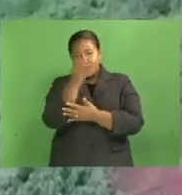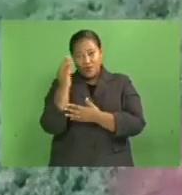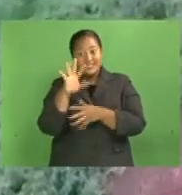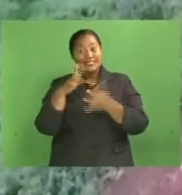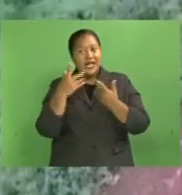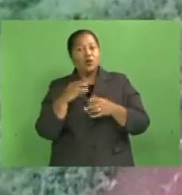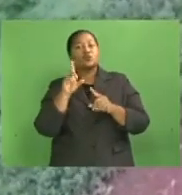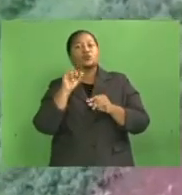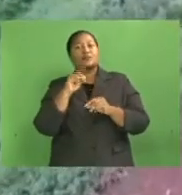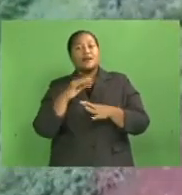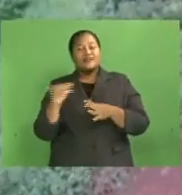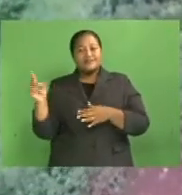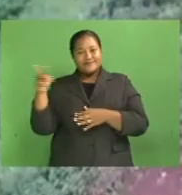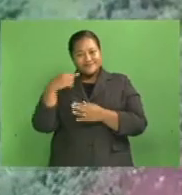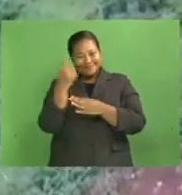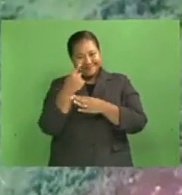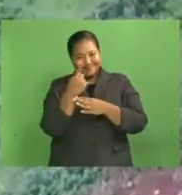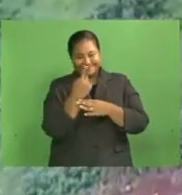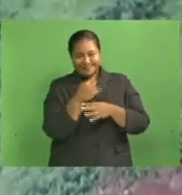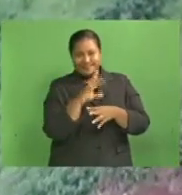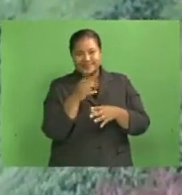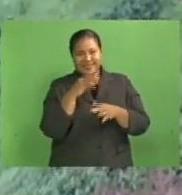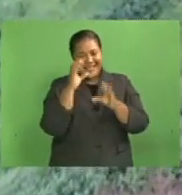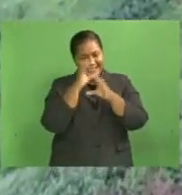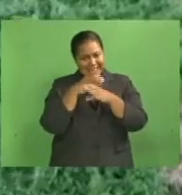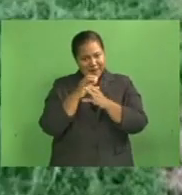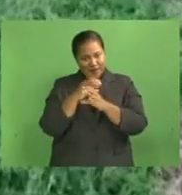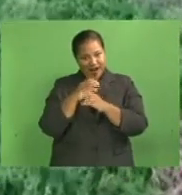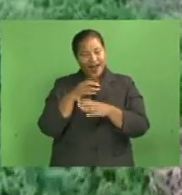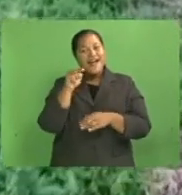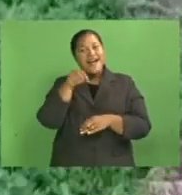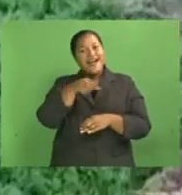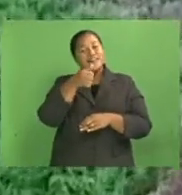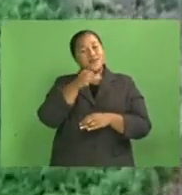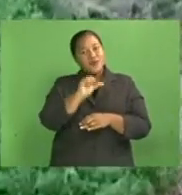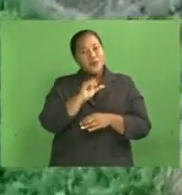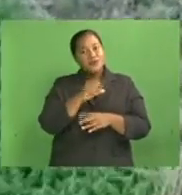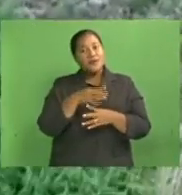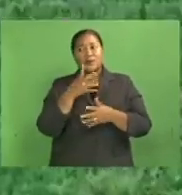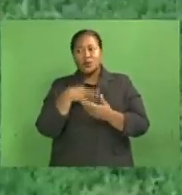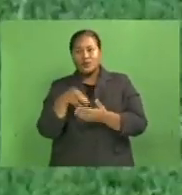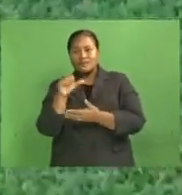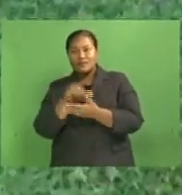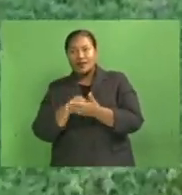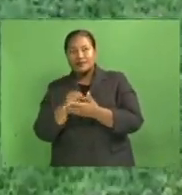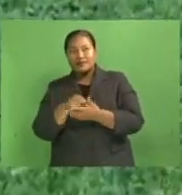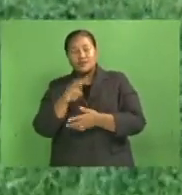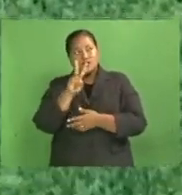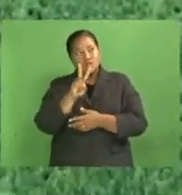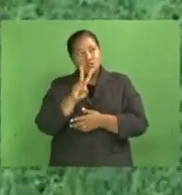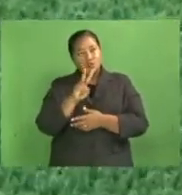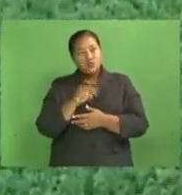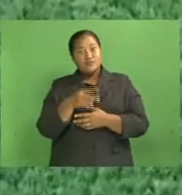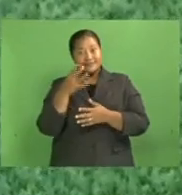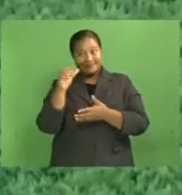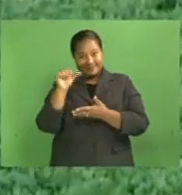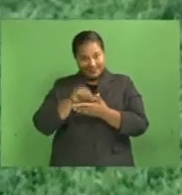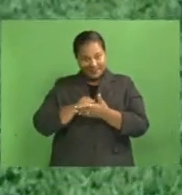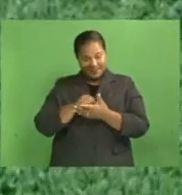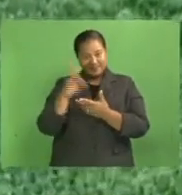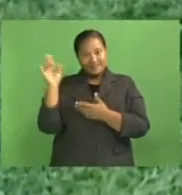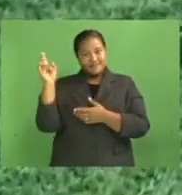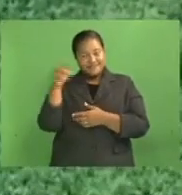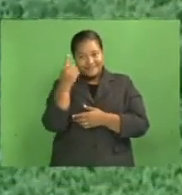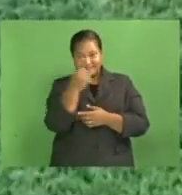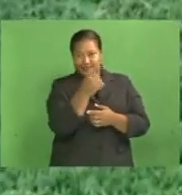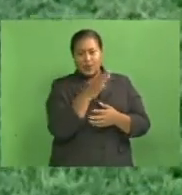be done quickly with drones. We had purchased 2 drones